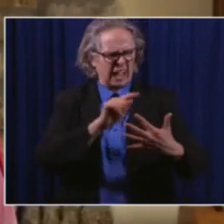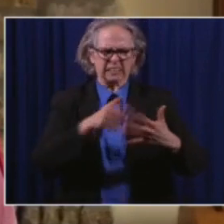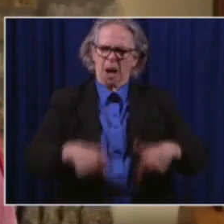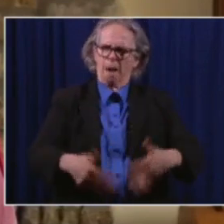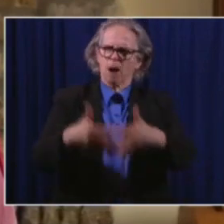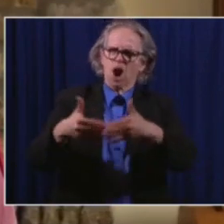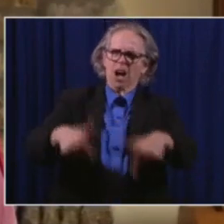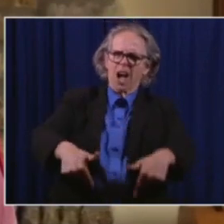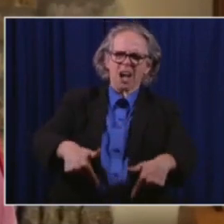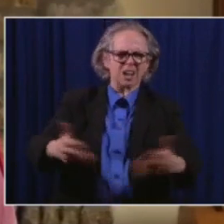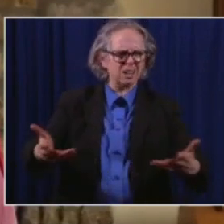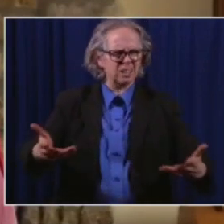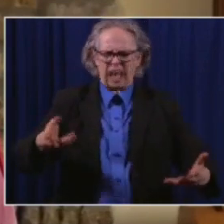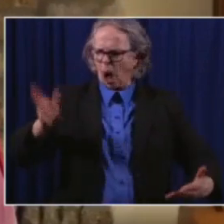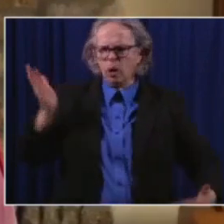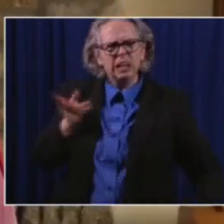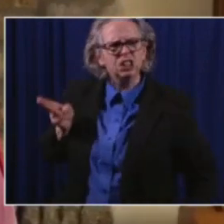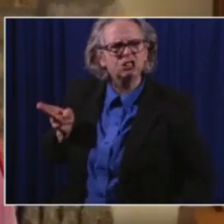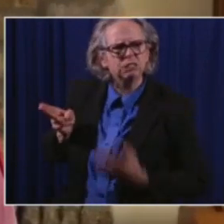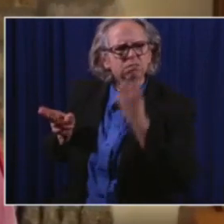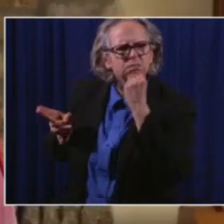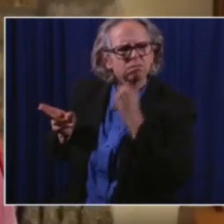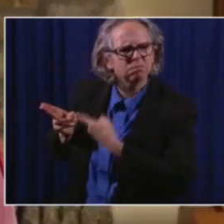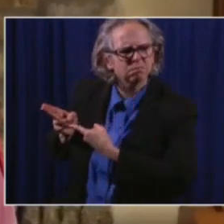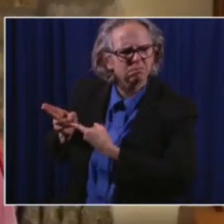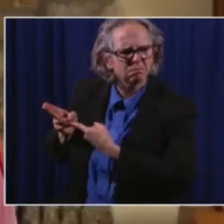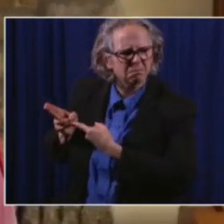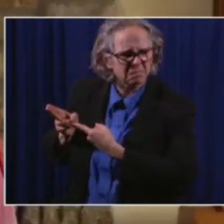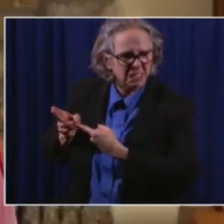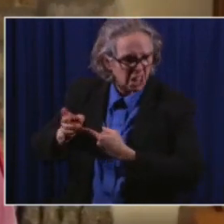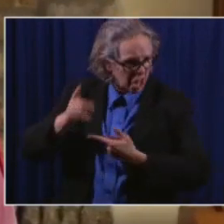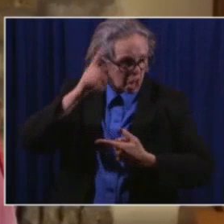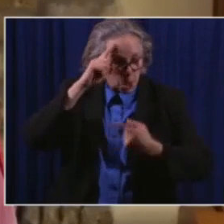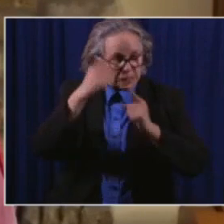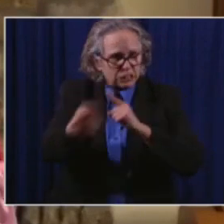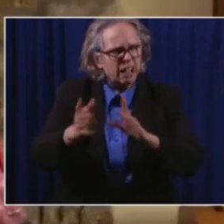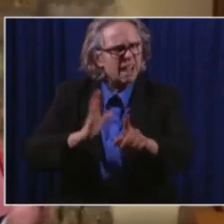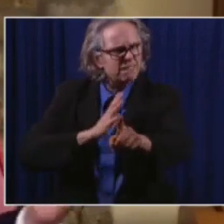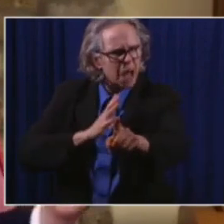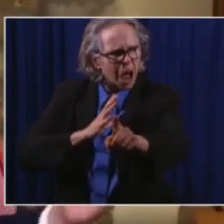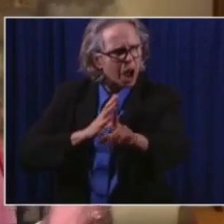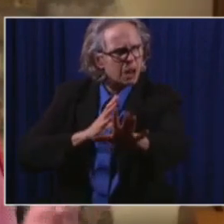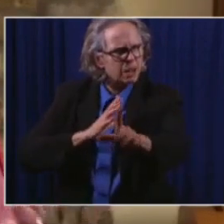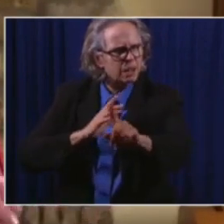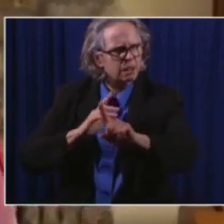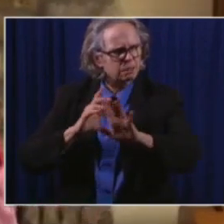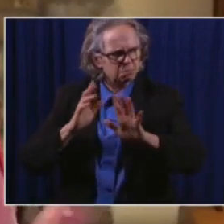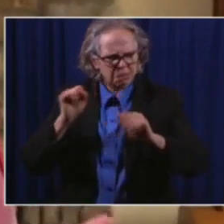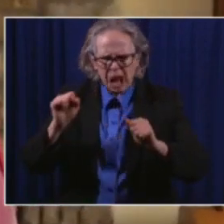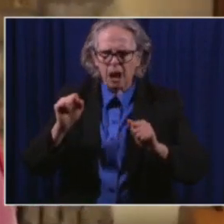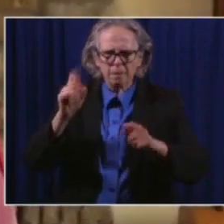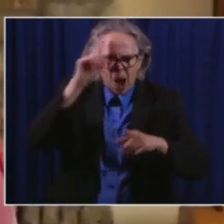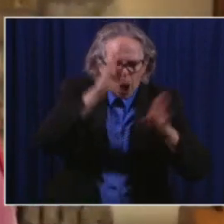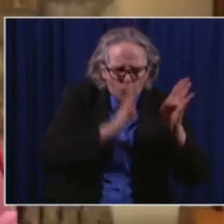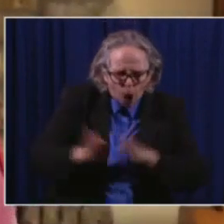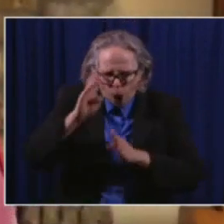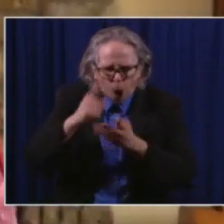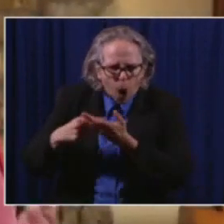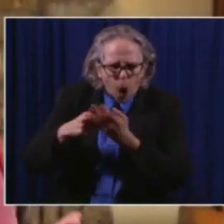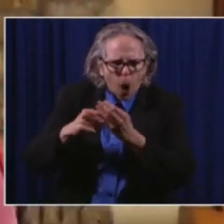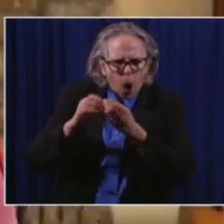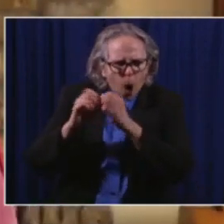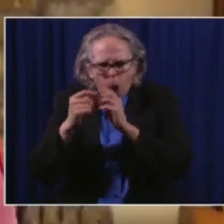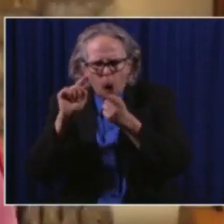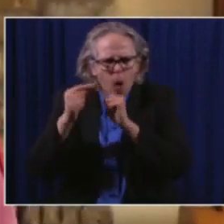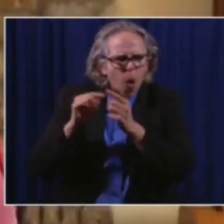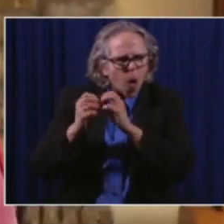can disagree, we can battle it out. We see that in the legislature. We see that, you know, when they're talking about bills,